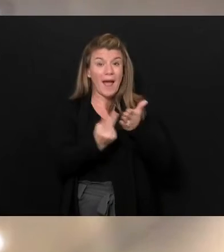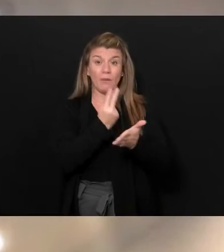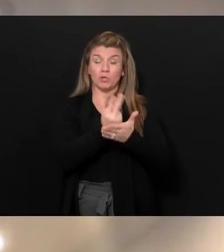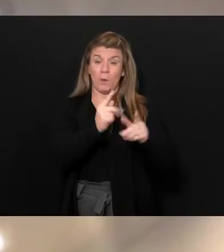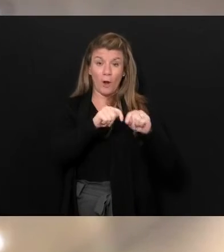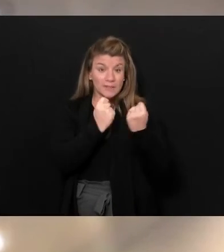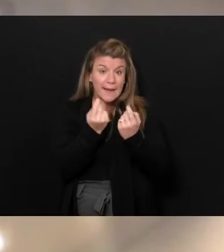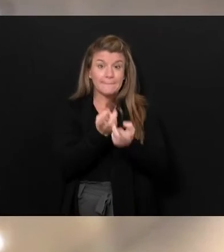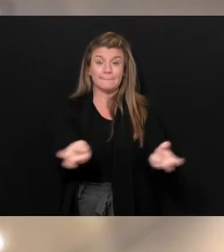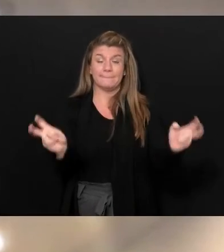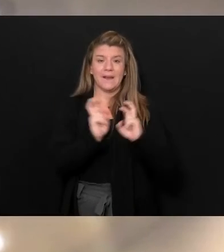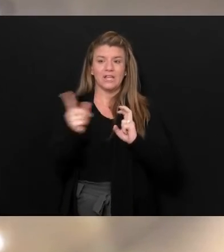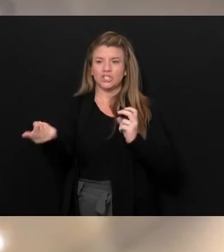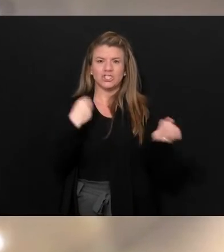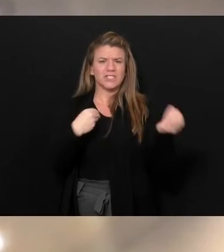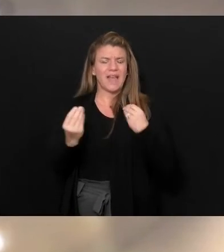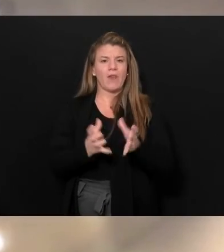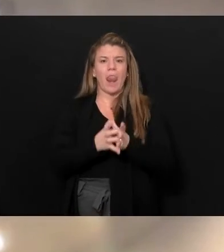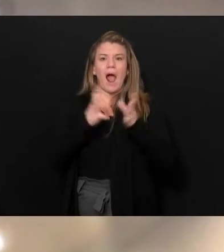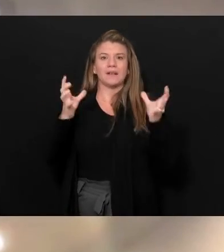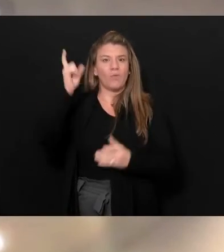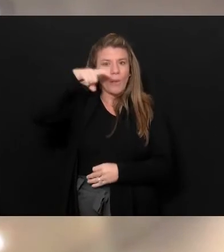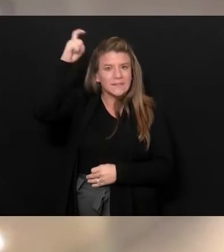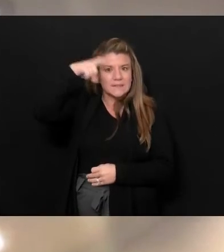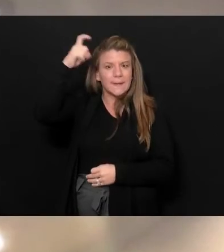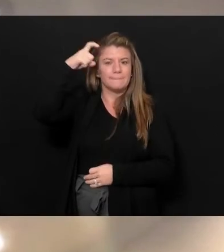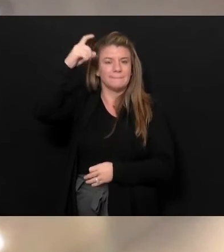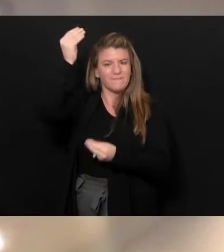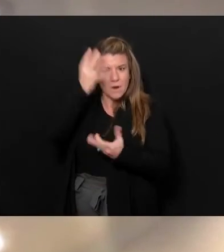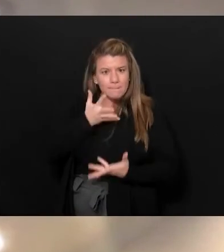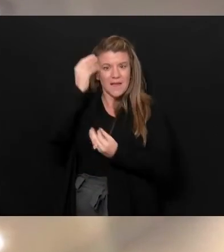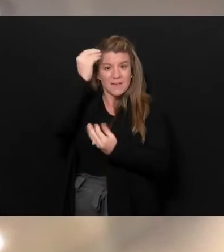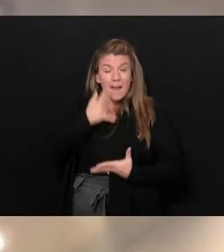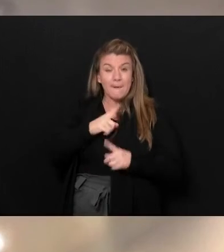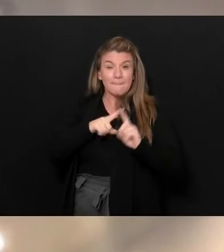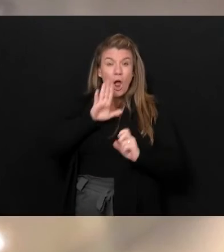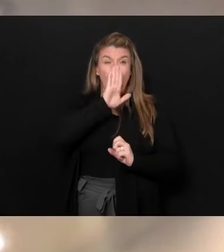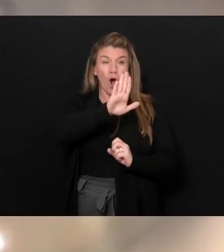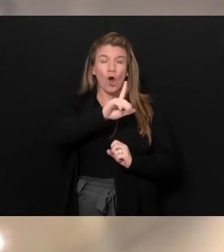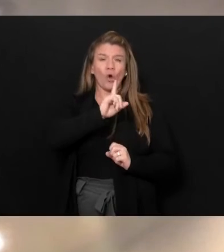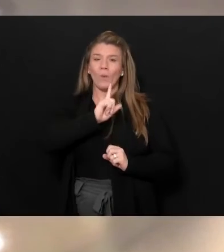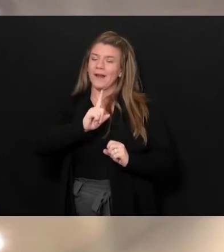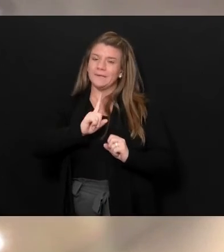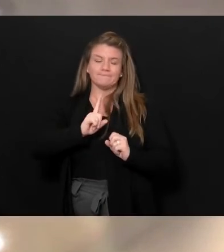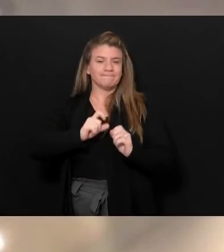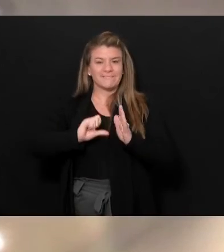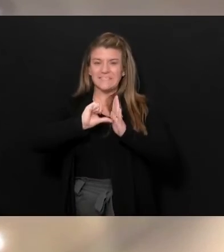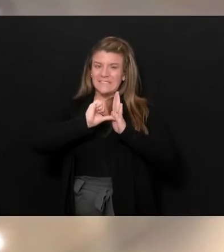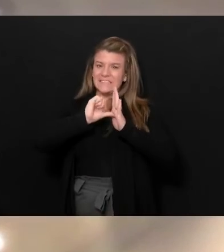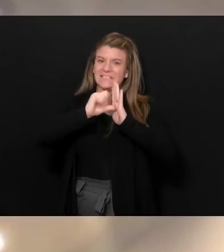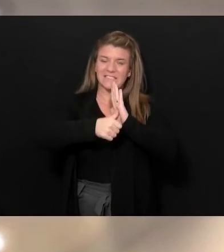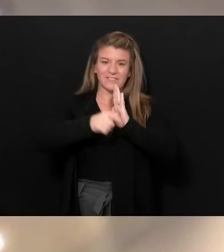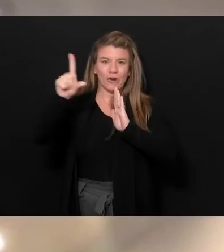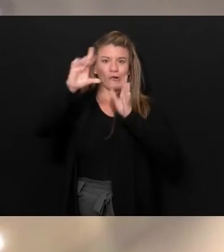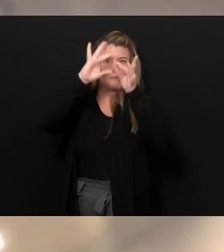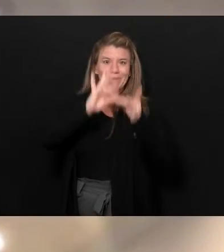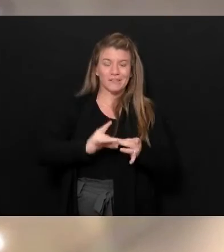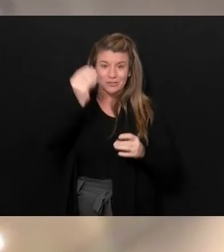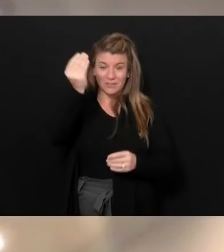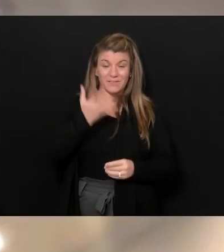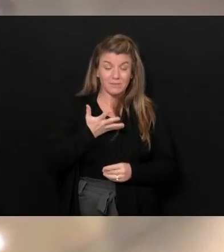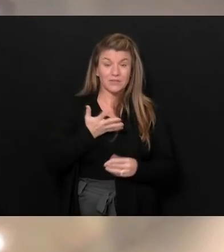gave us many, many pearls of wisdom. But the key message that she gave us, and I want to review what the data is again